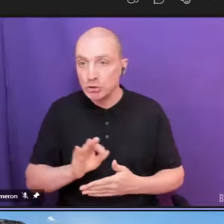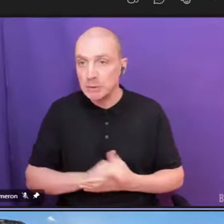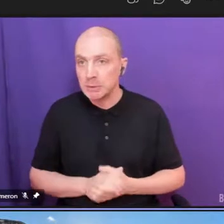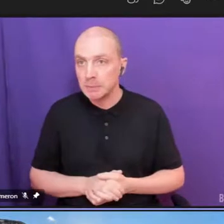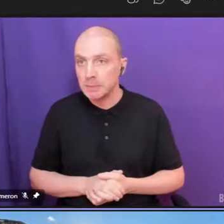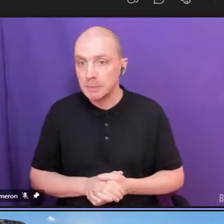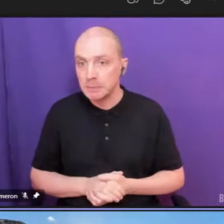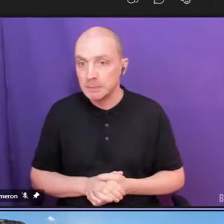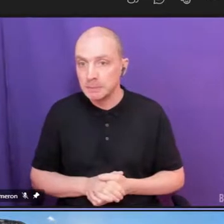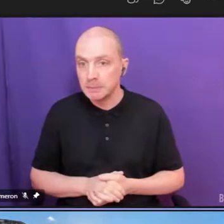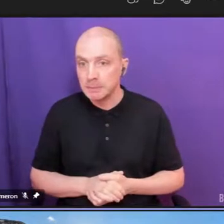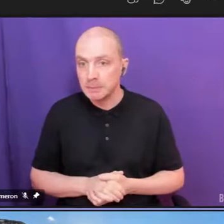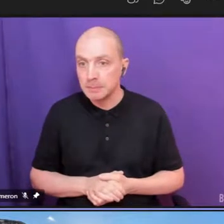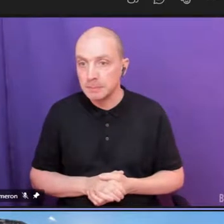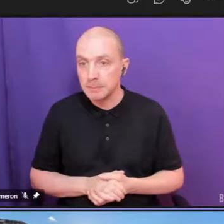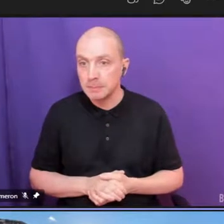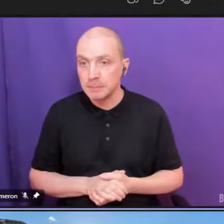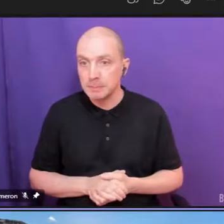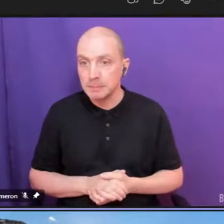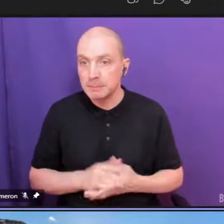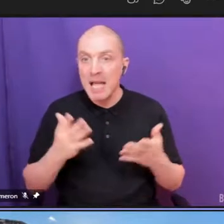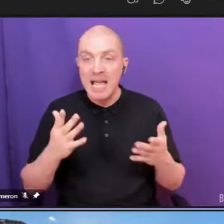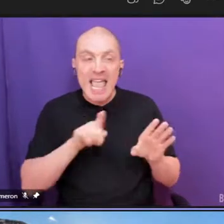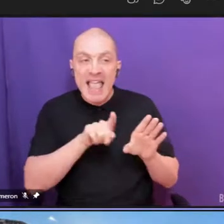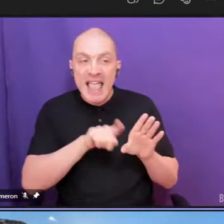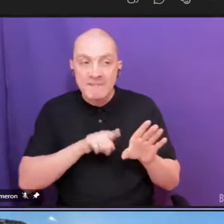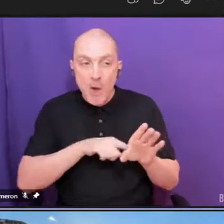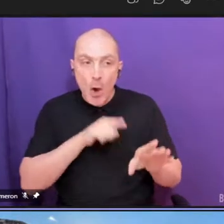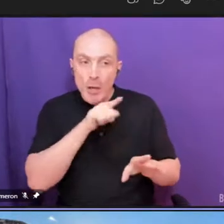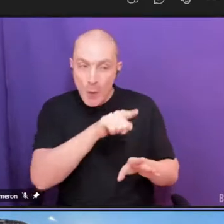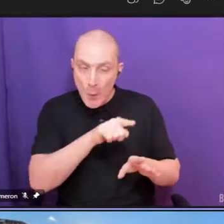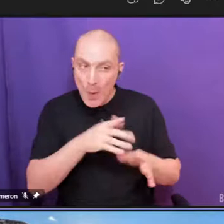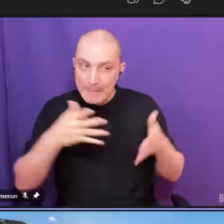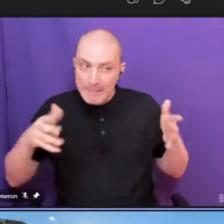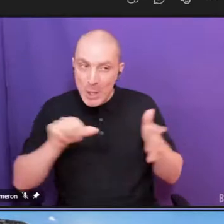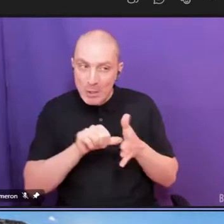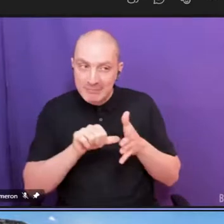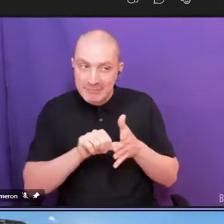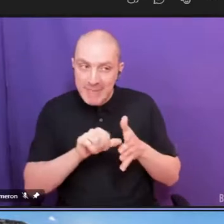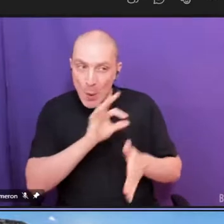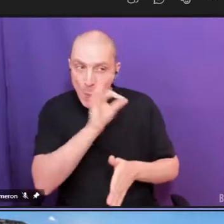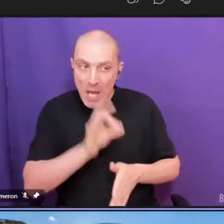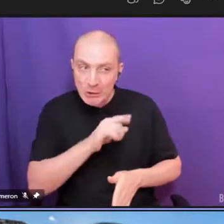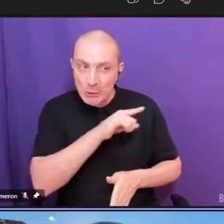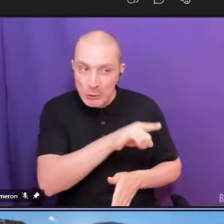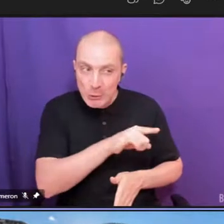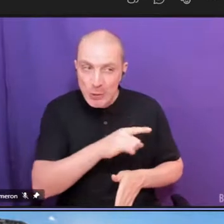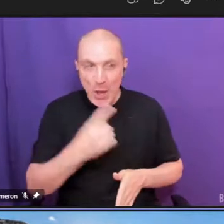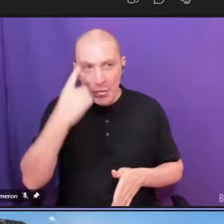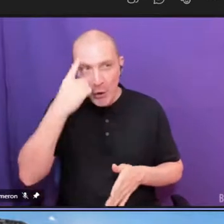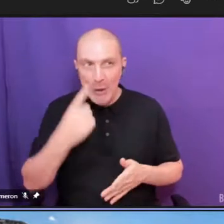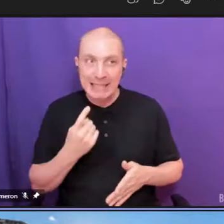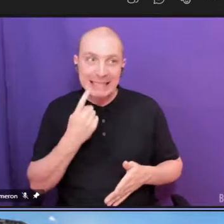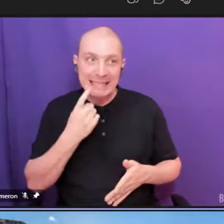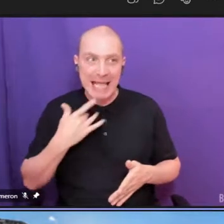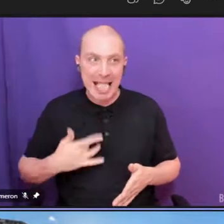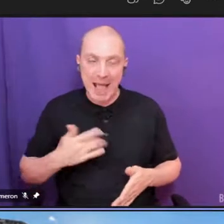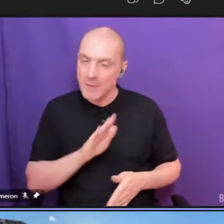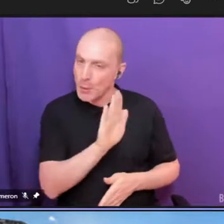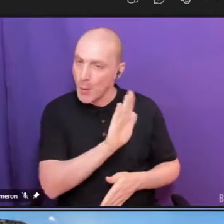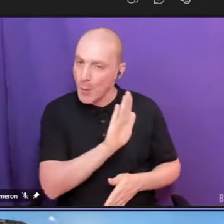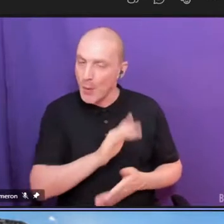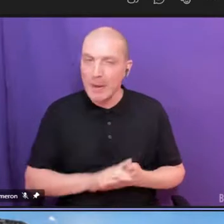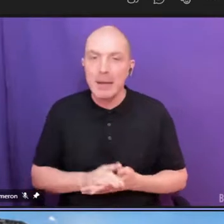You didn't get off so lightly this time, Yvonne, but there we are. Thank you very much. This is a paper for noting, so I move that we note it. Can I have a